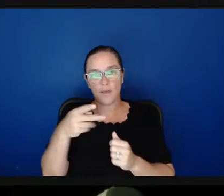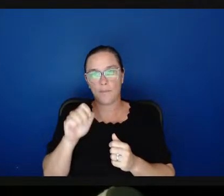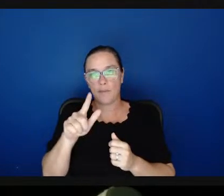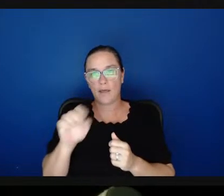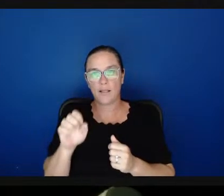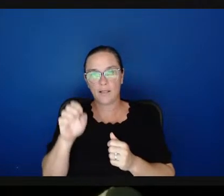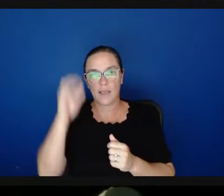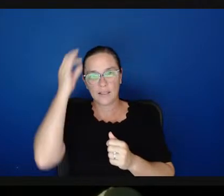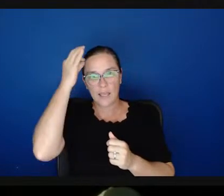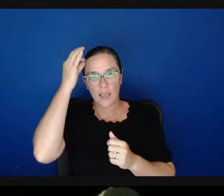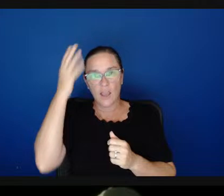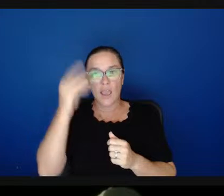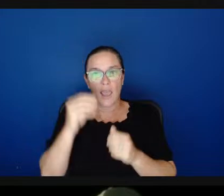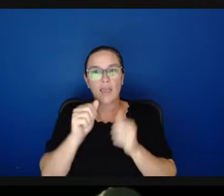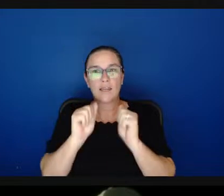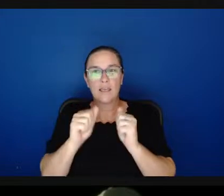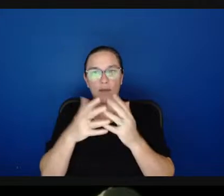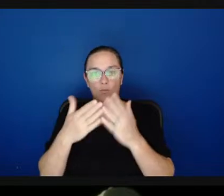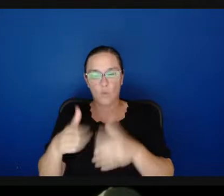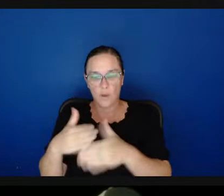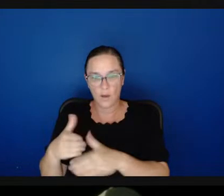into ash-sized pieces.